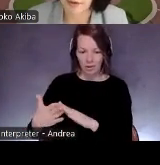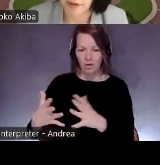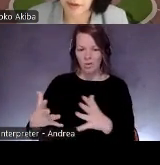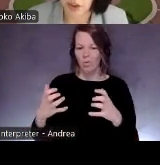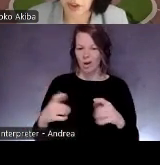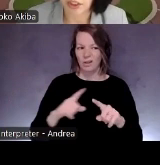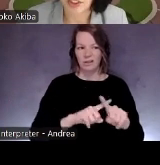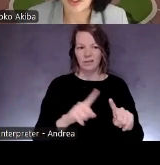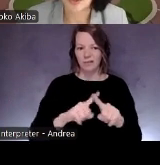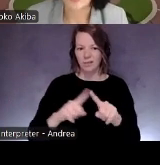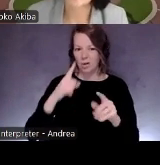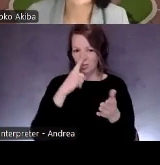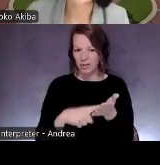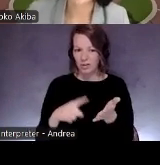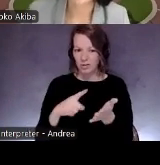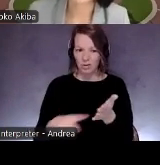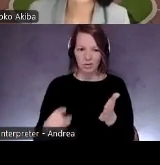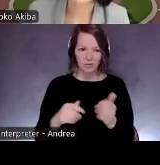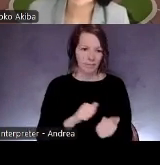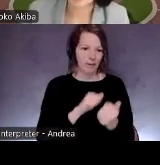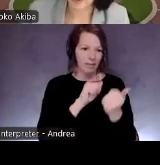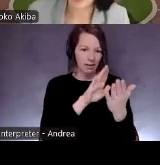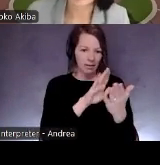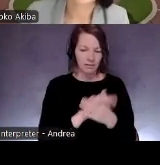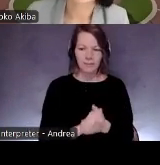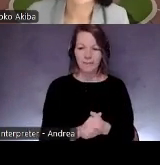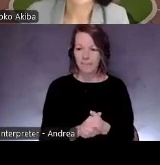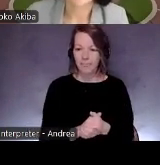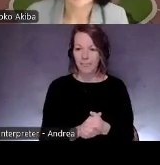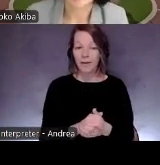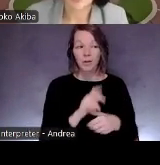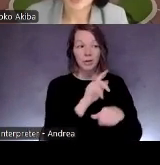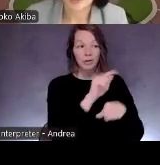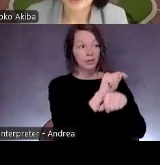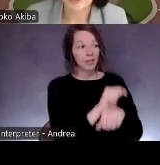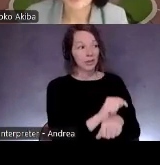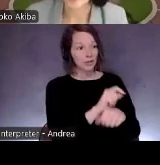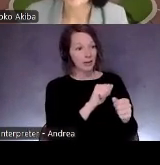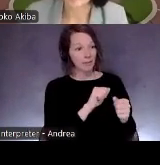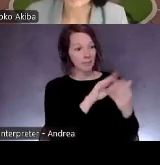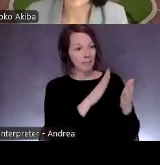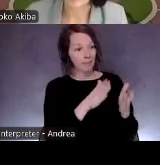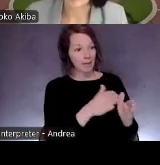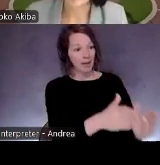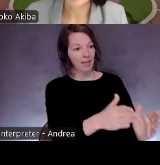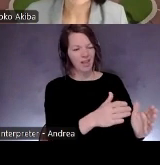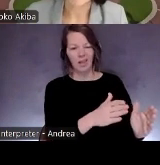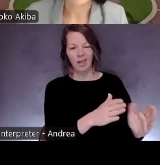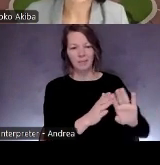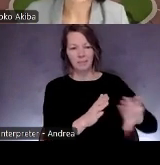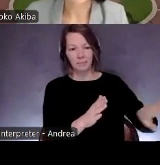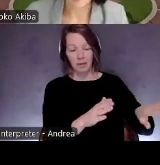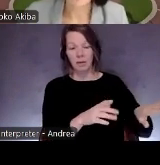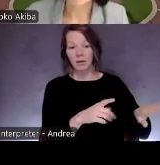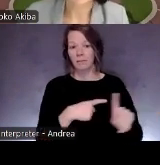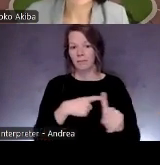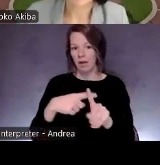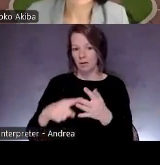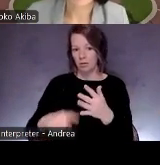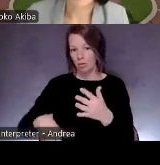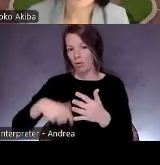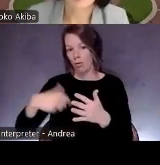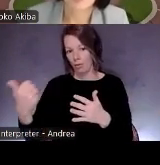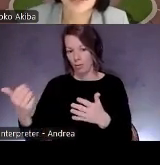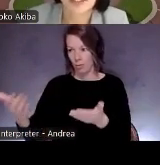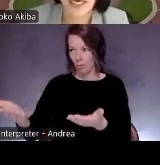research methodologies. So that is beyond those traditional methodologies that are commonly known, but we welcome